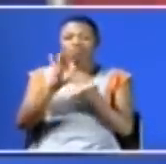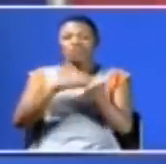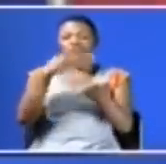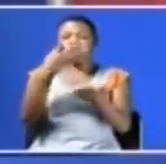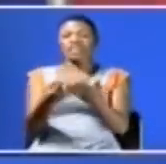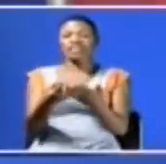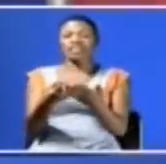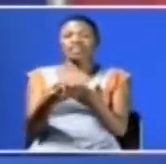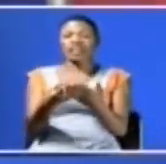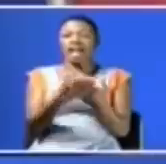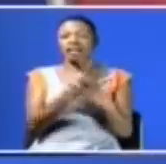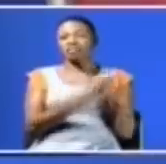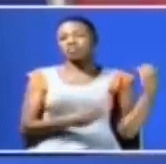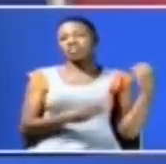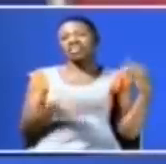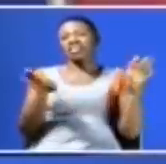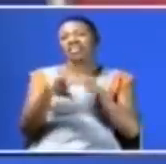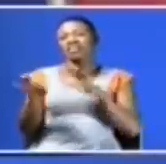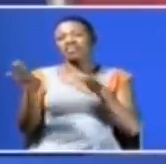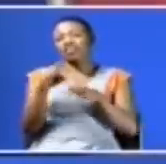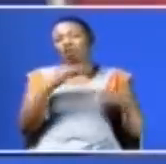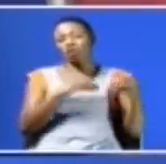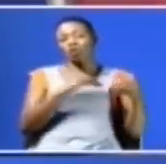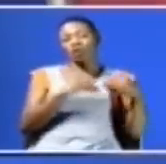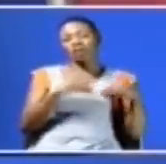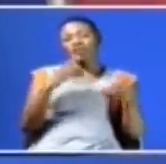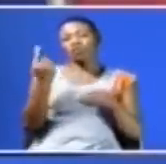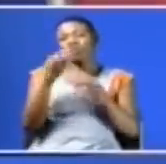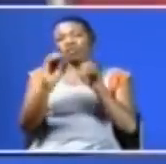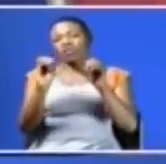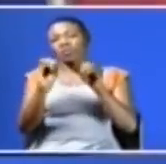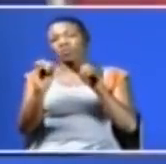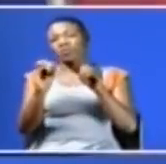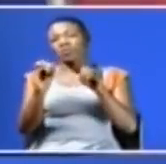this, not only in the war on corruption, but in many of the things that happen. There's no direction,